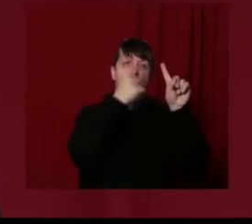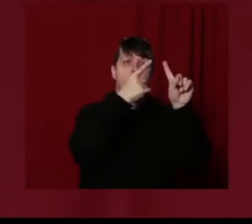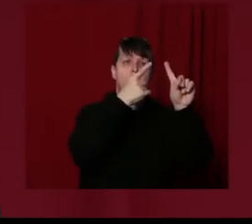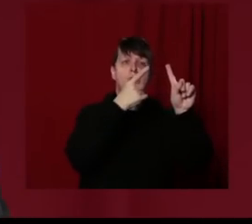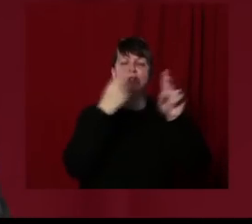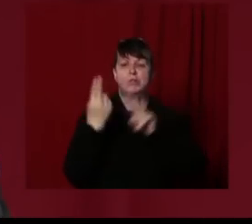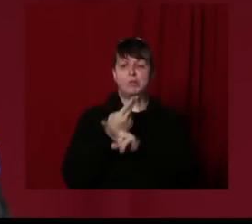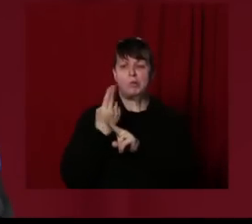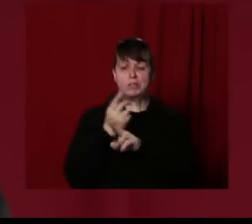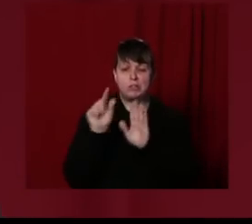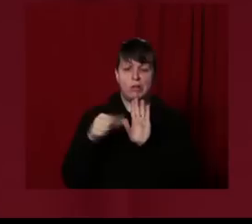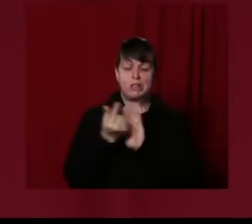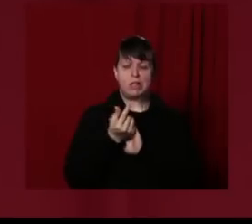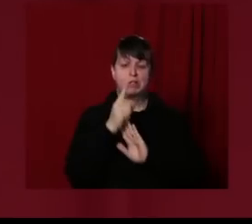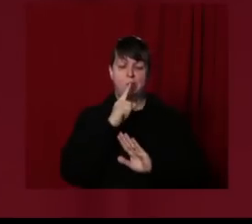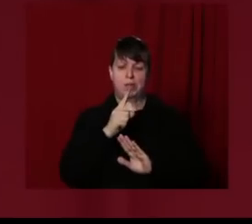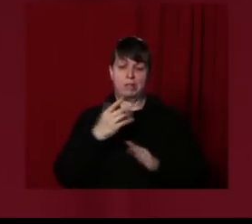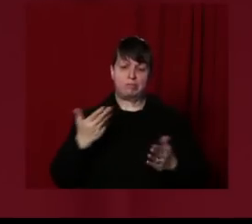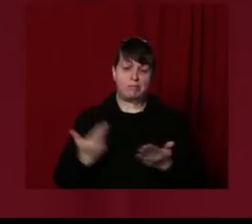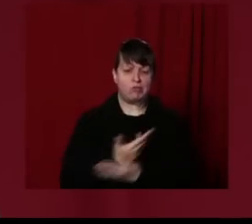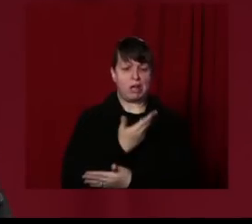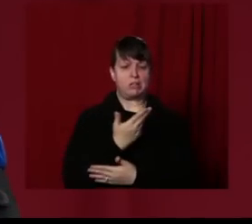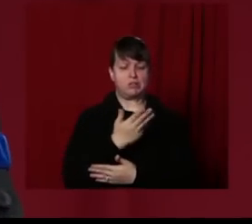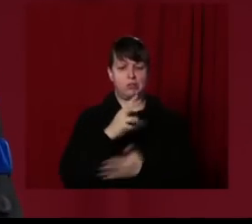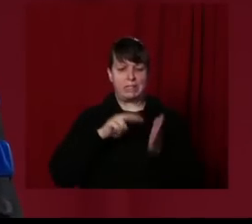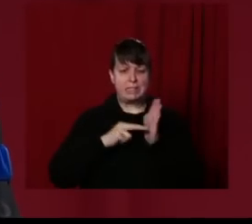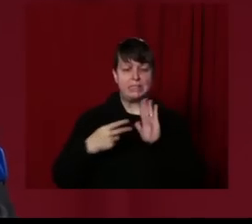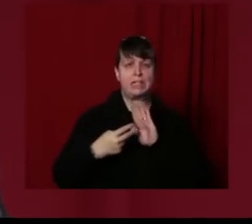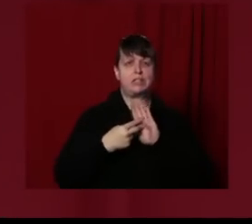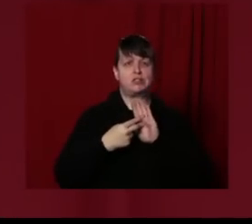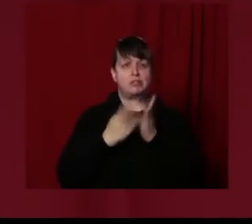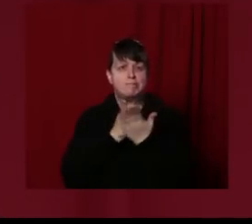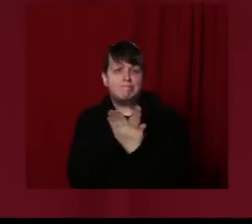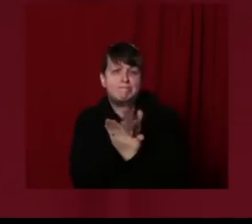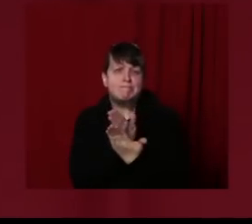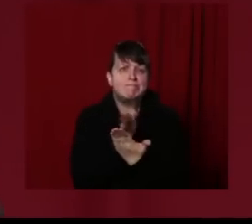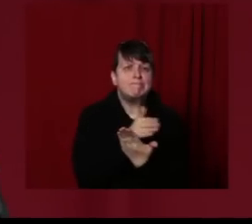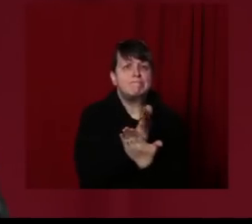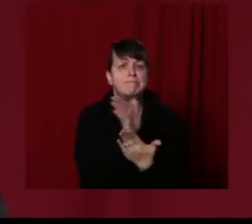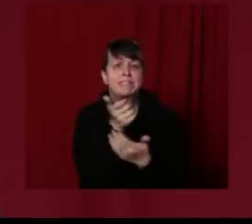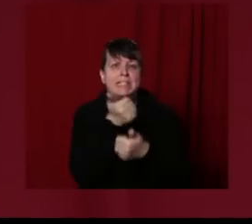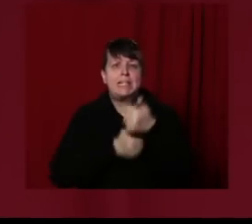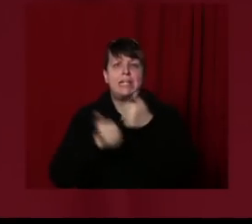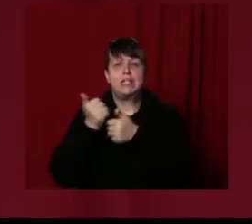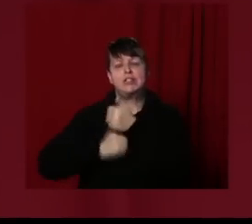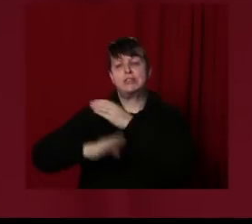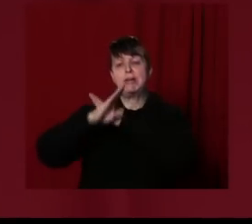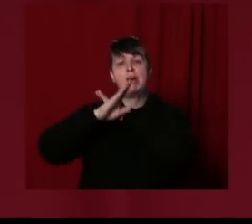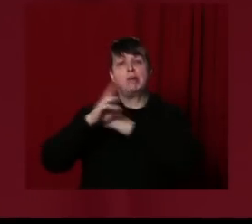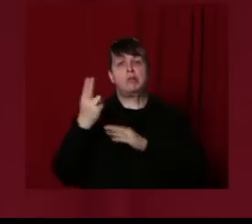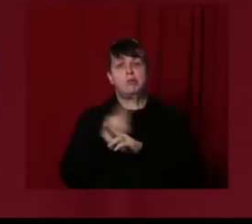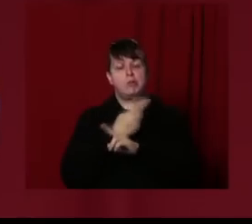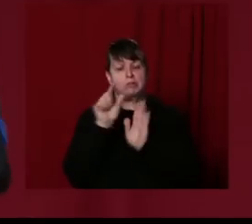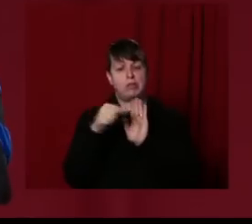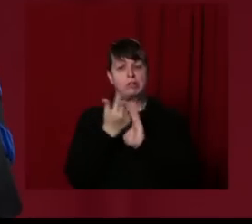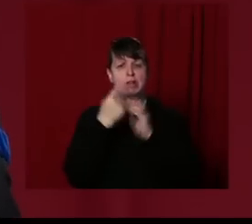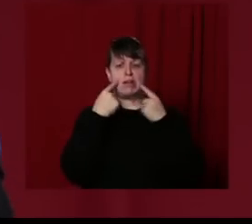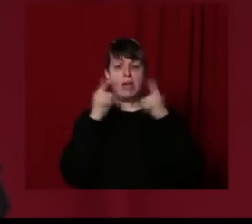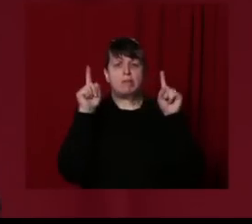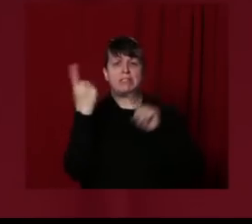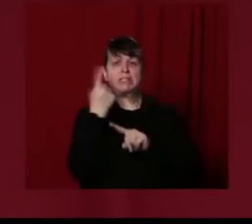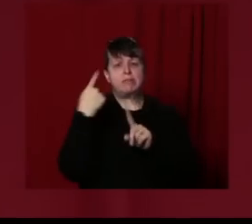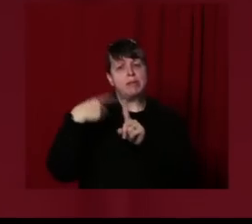to refresh your intention of navigating every barrier. Use this graduation to accomplish something